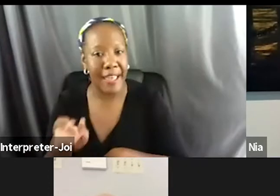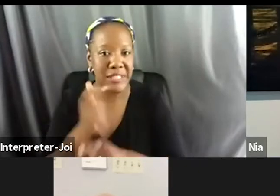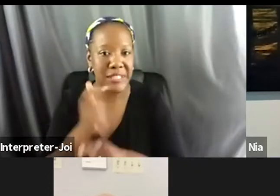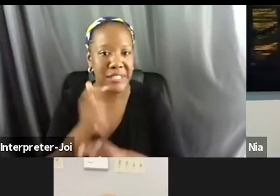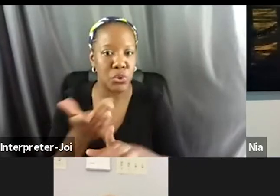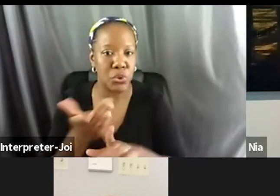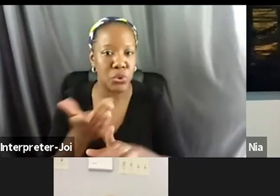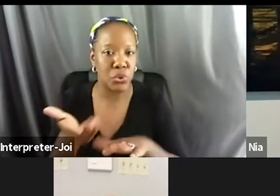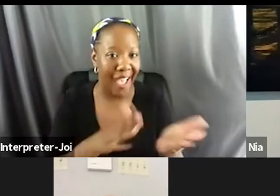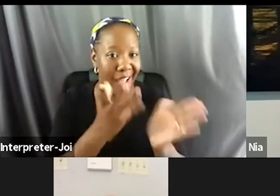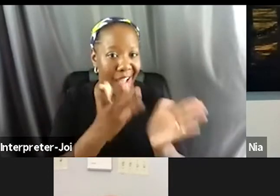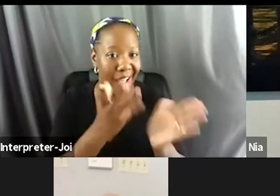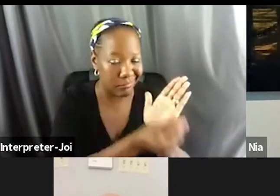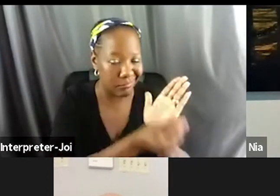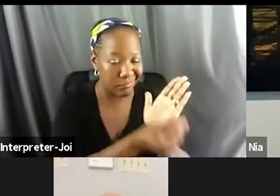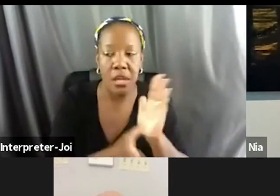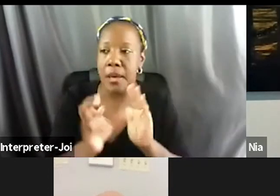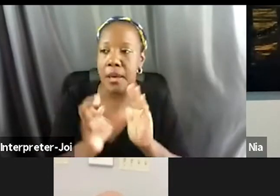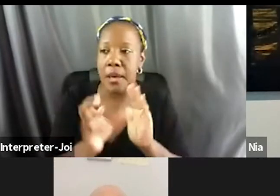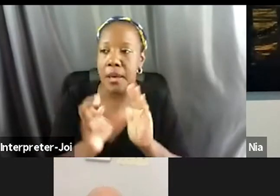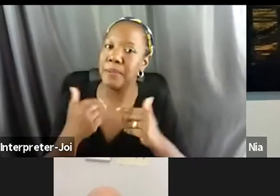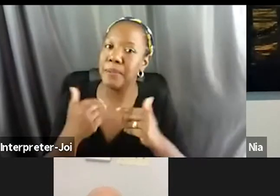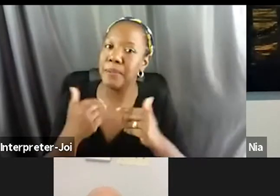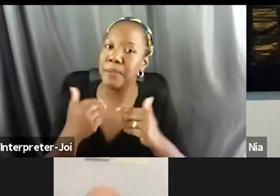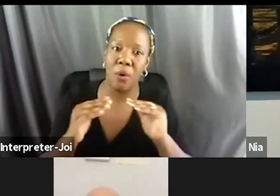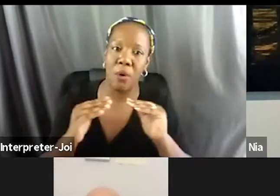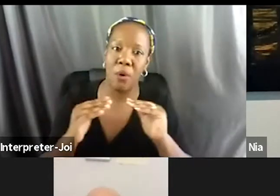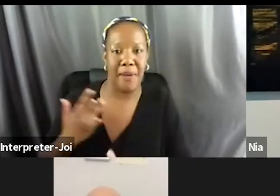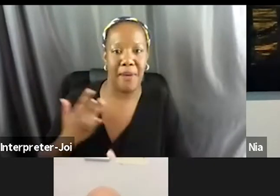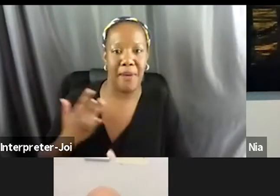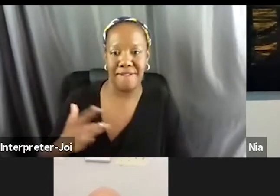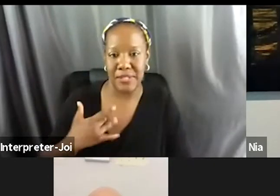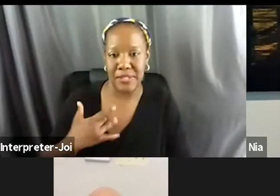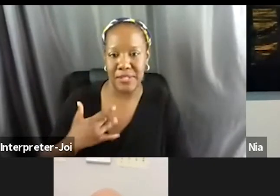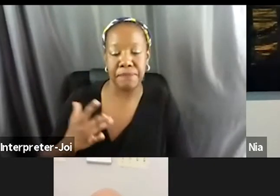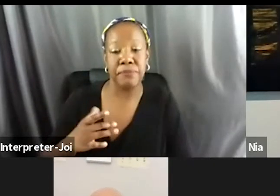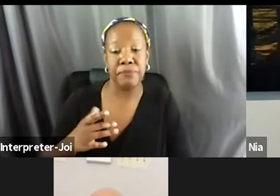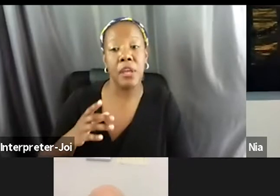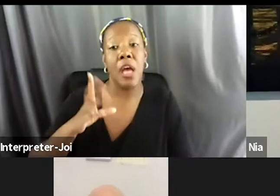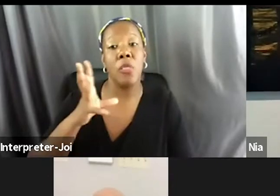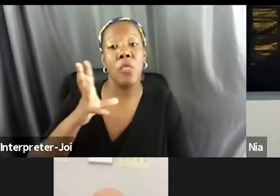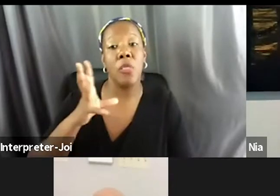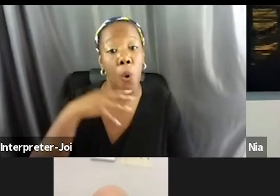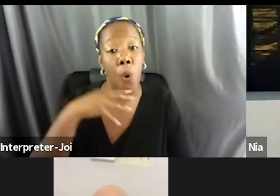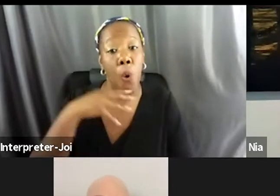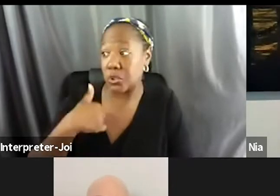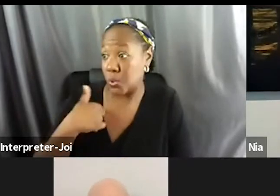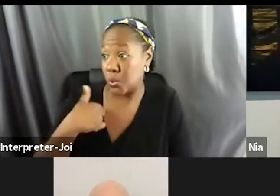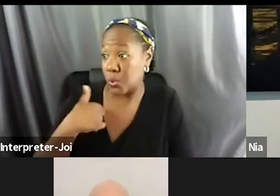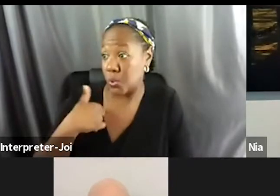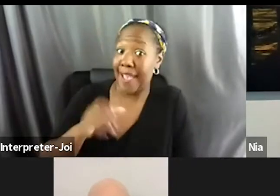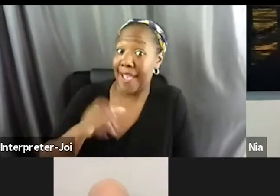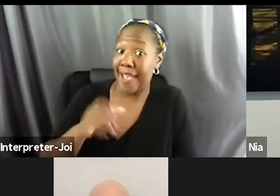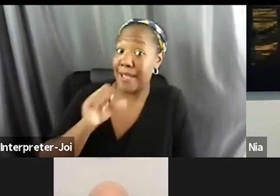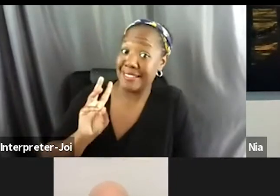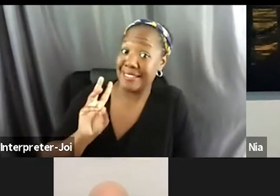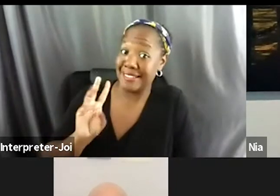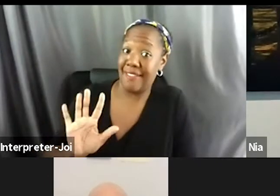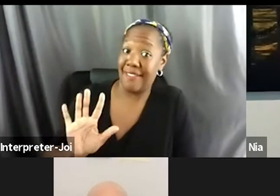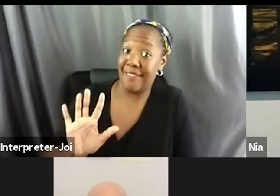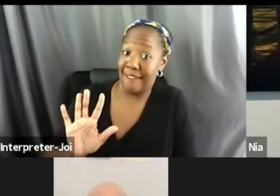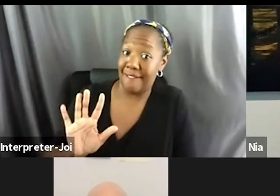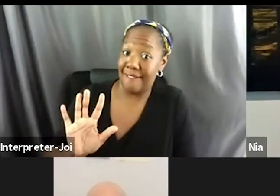but it really had a lot to do with how I felt. But the older you get, like I said, I'm 65 years old. So